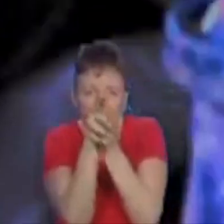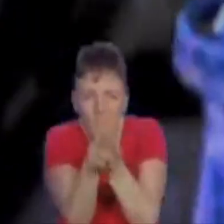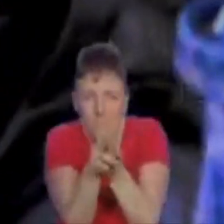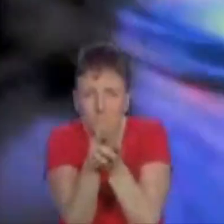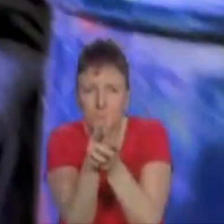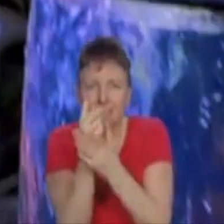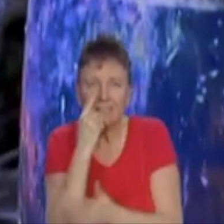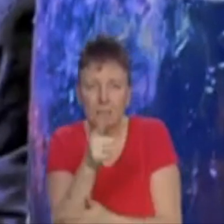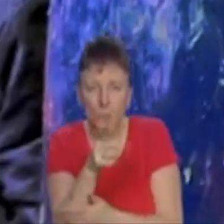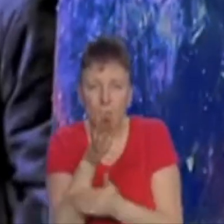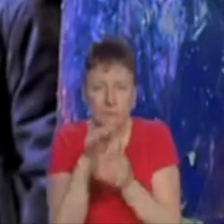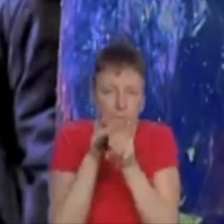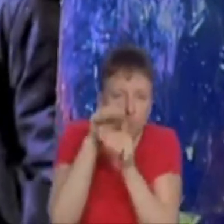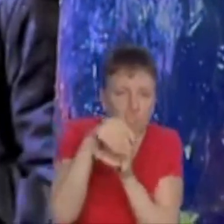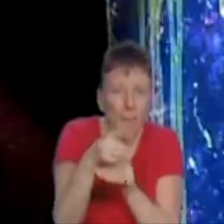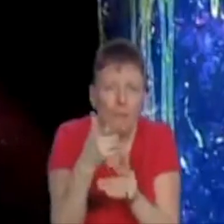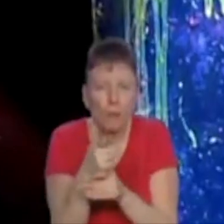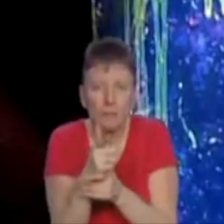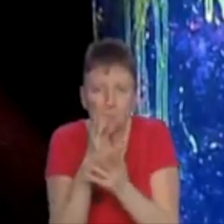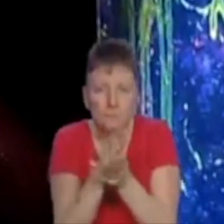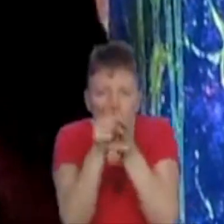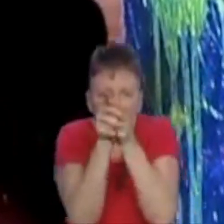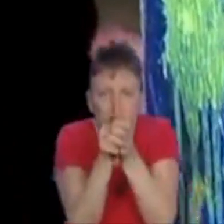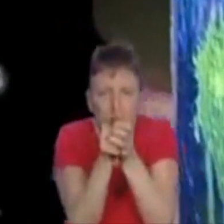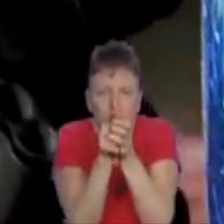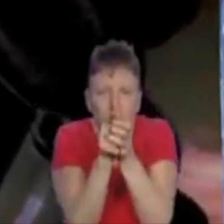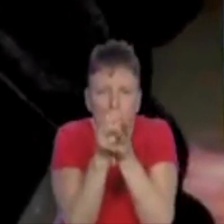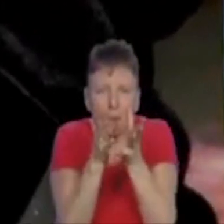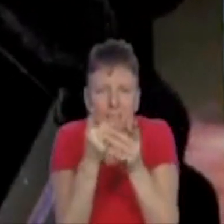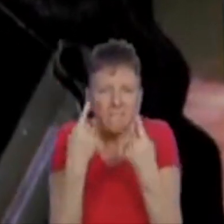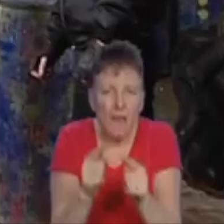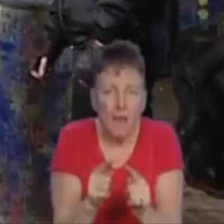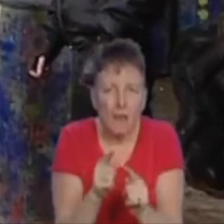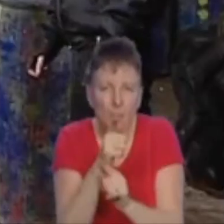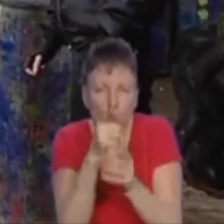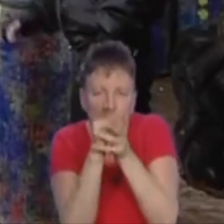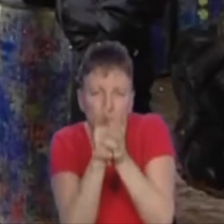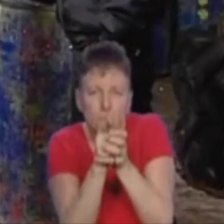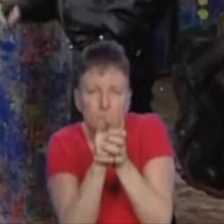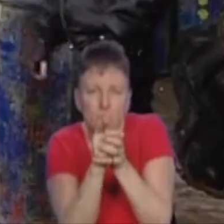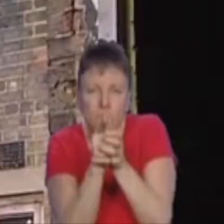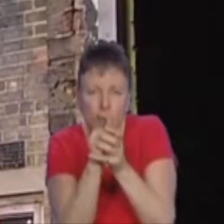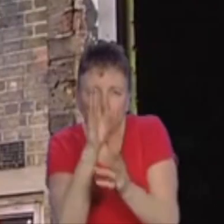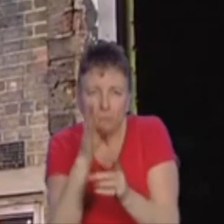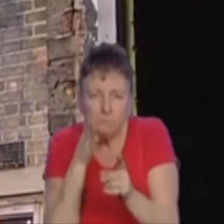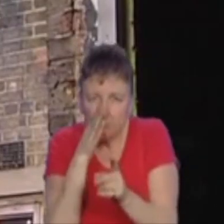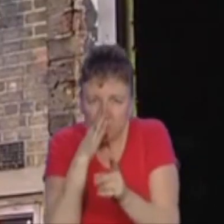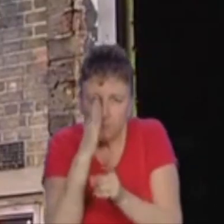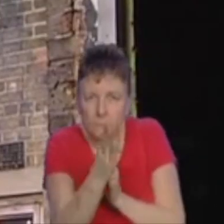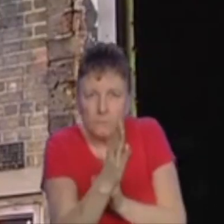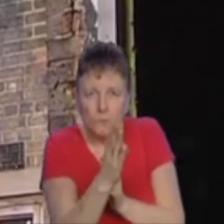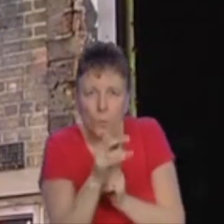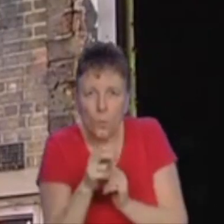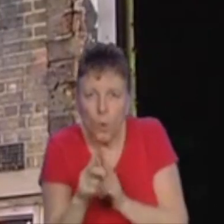barrel, you're minimising the amount of your body that's available. There's your vantage point. Your targets will be walking